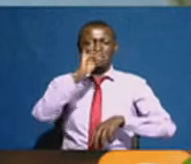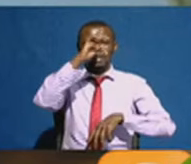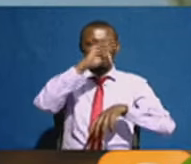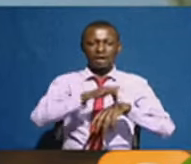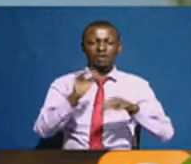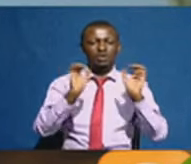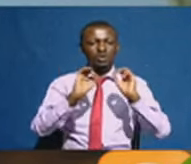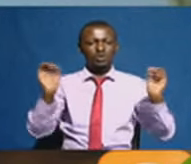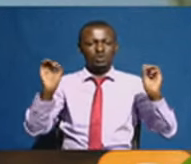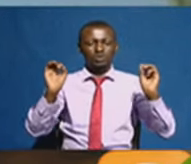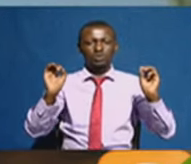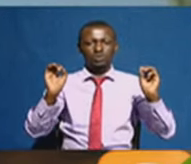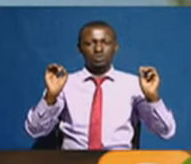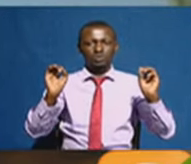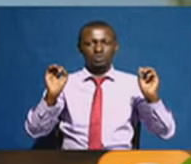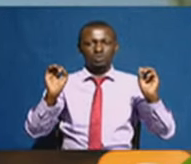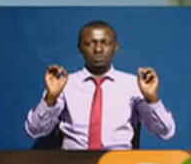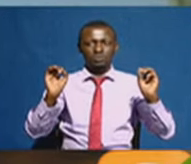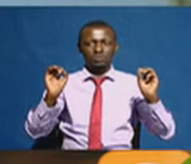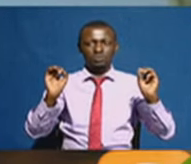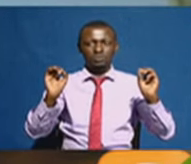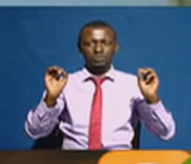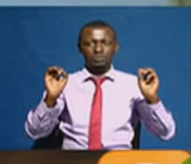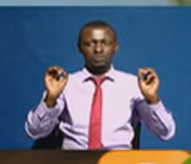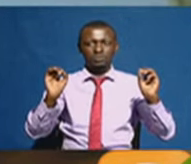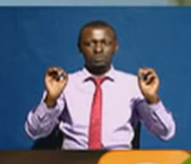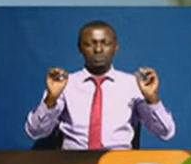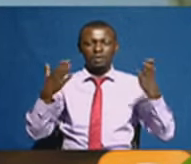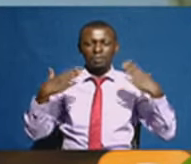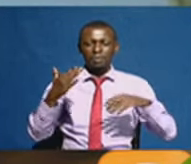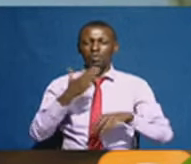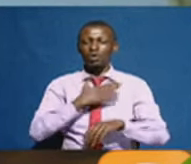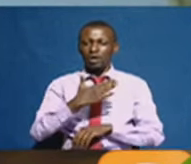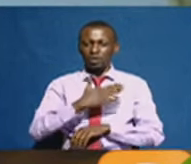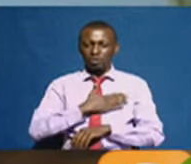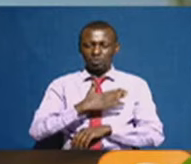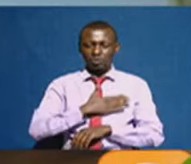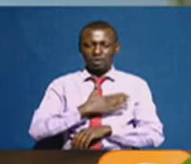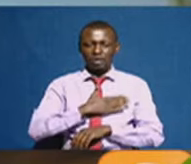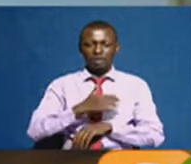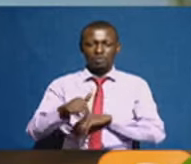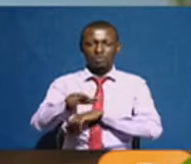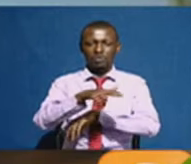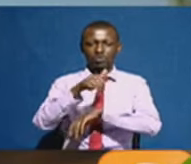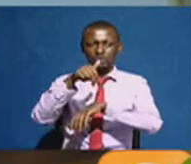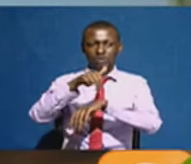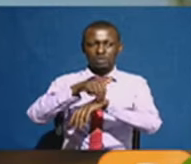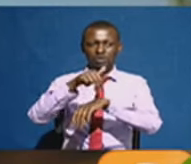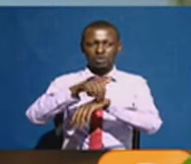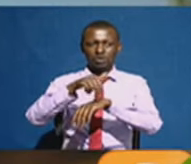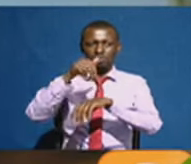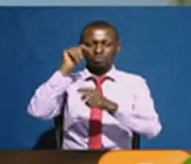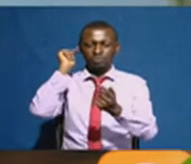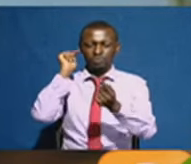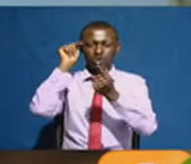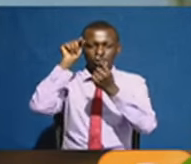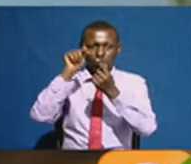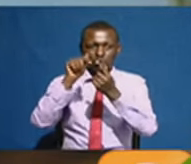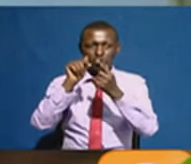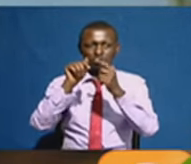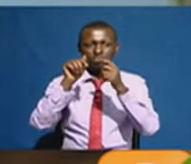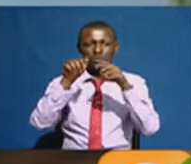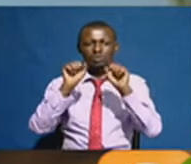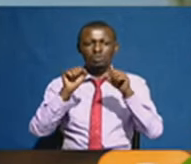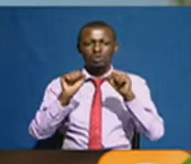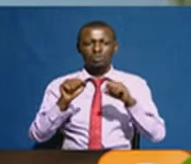of our national well-being, and really should be a priority that our national